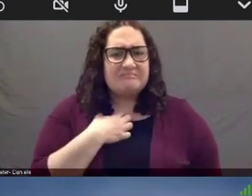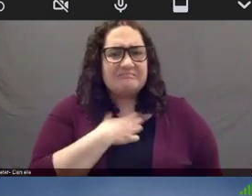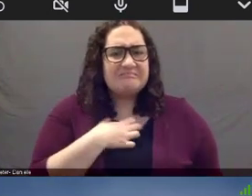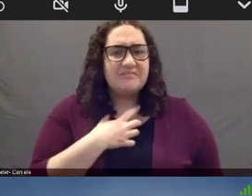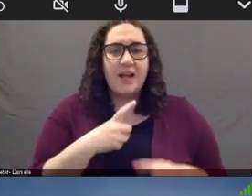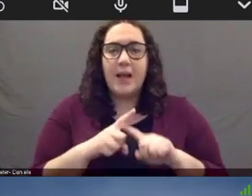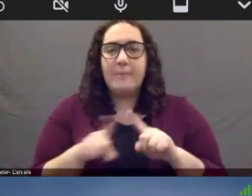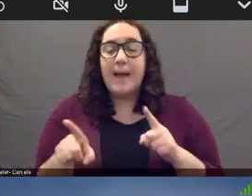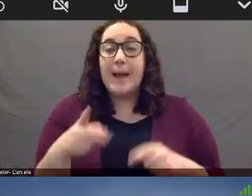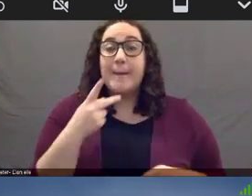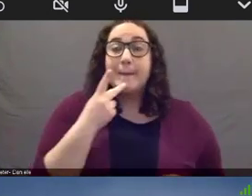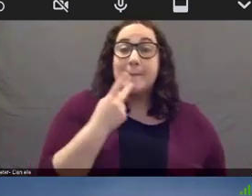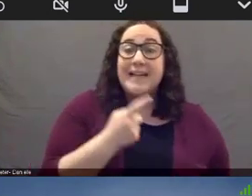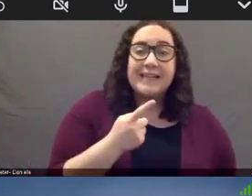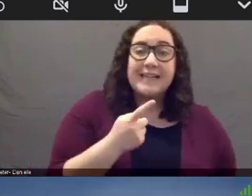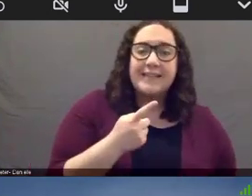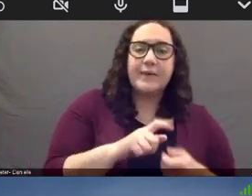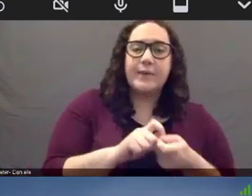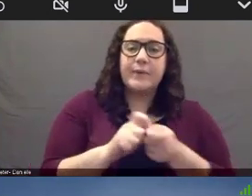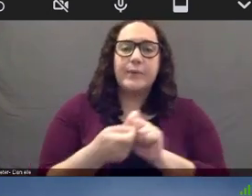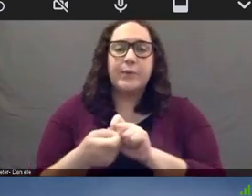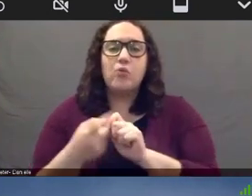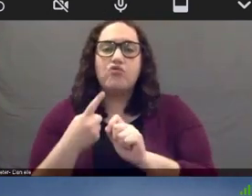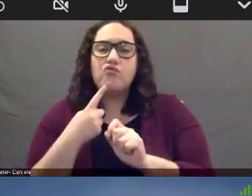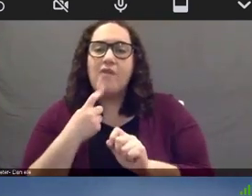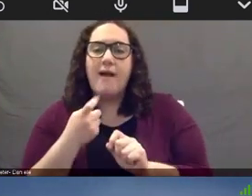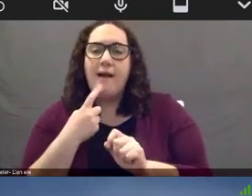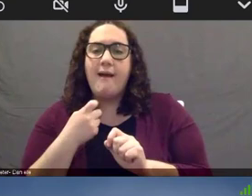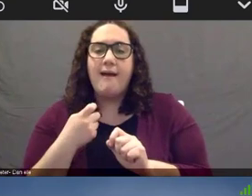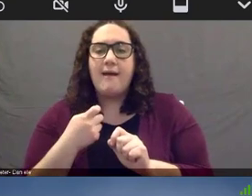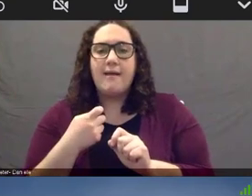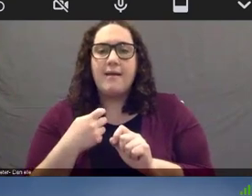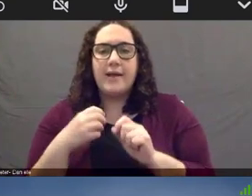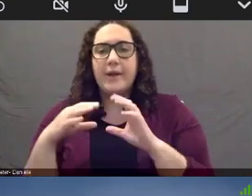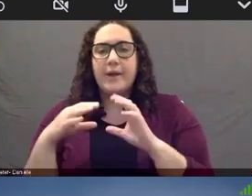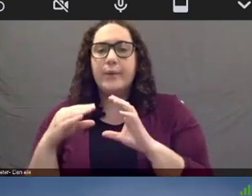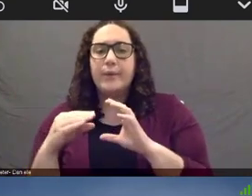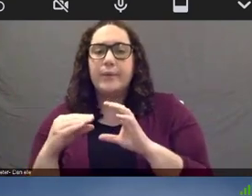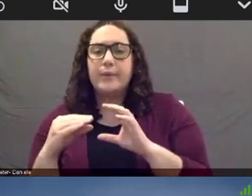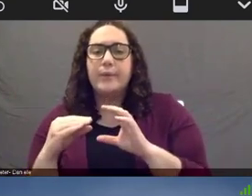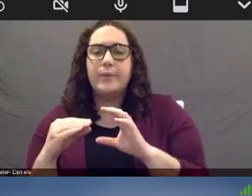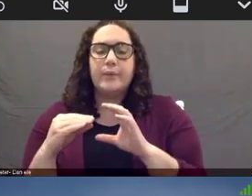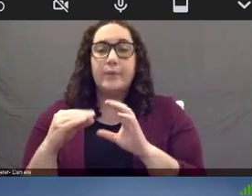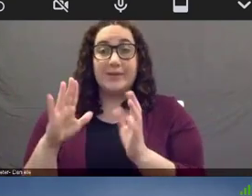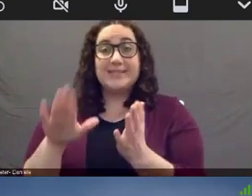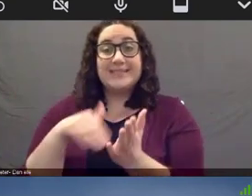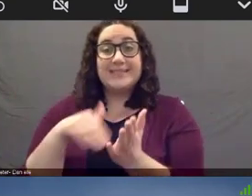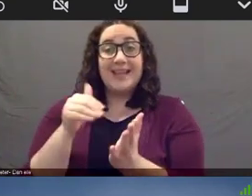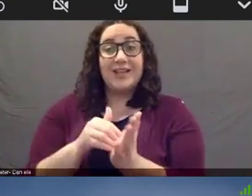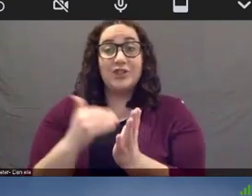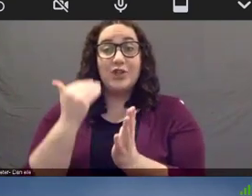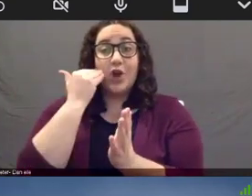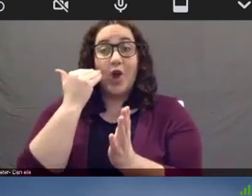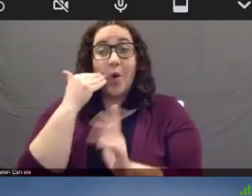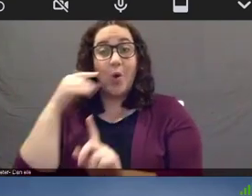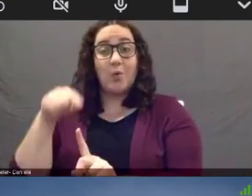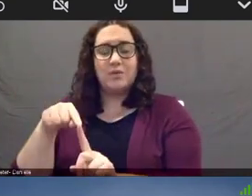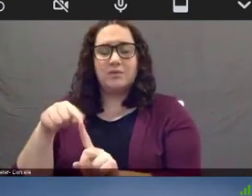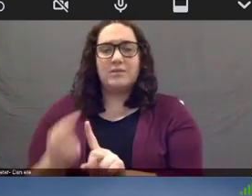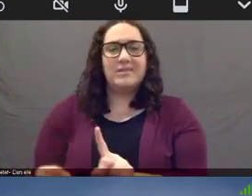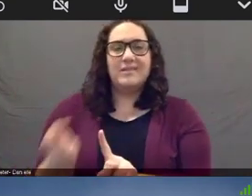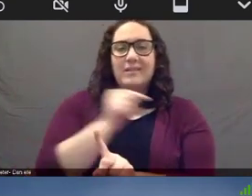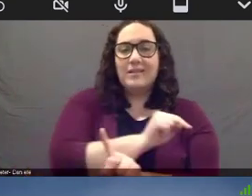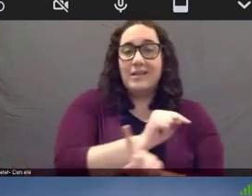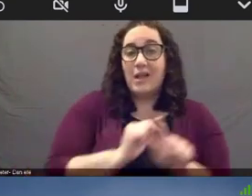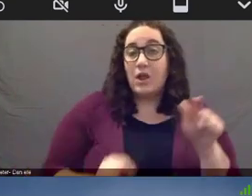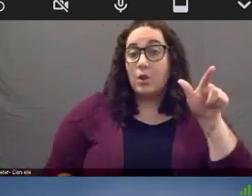is low, that means that the center of the steak is still raw. It hasn't even been heated up at all because it doesn't even